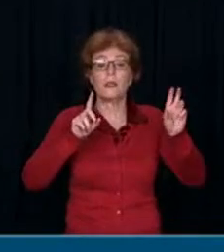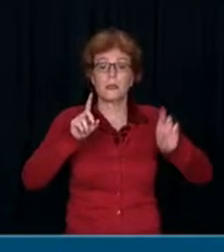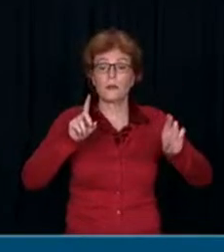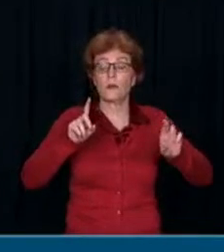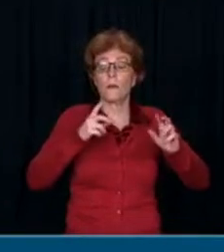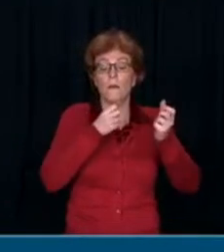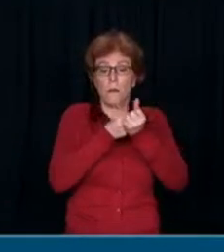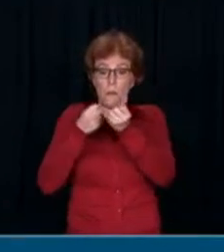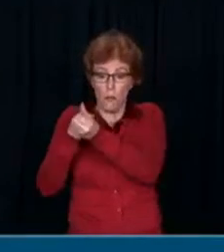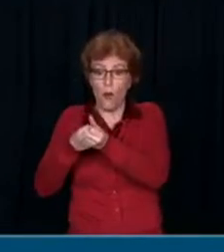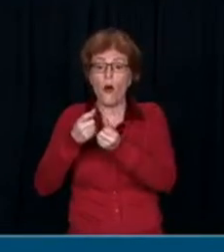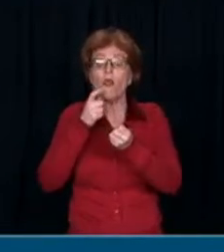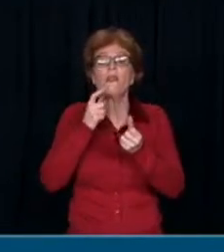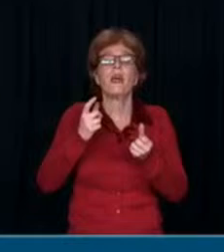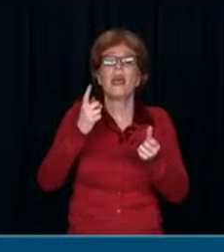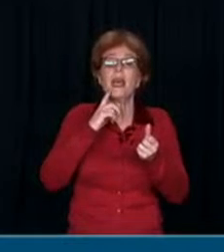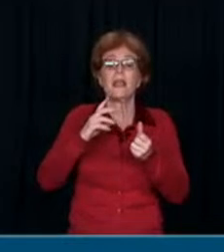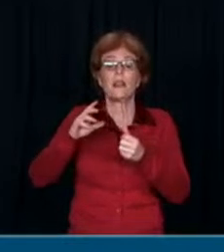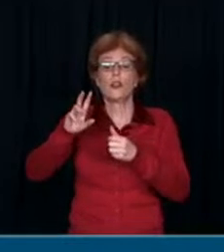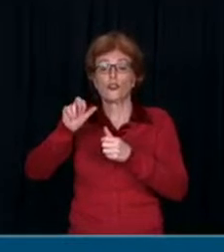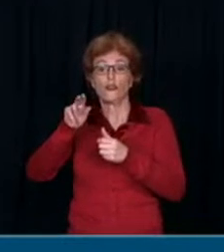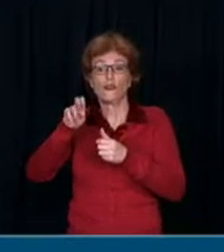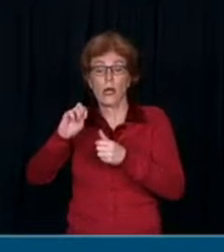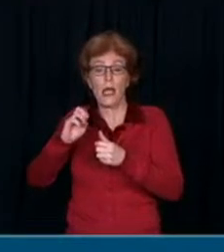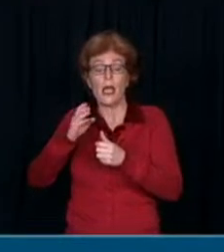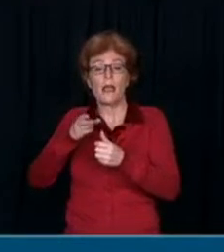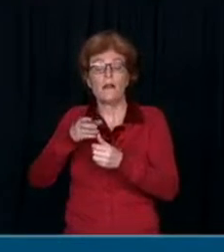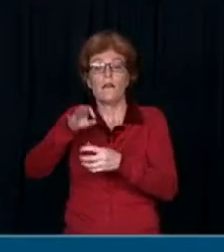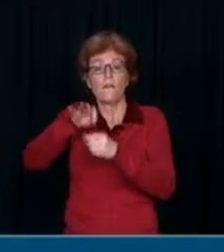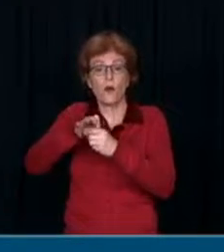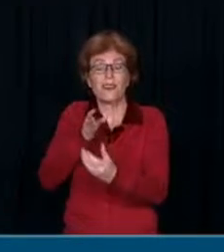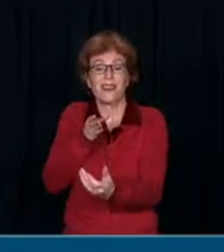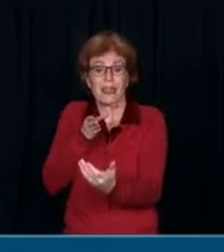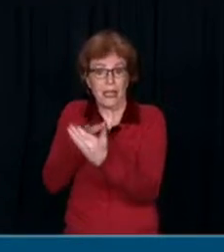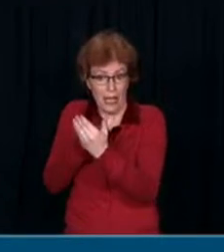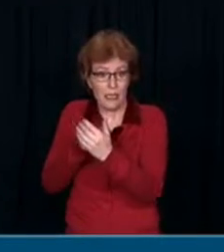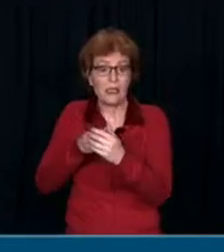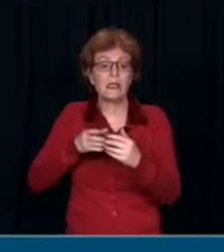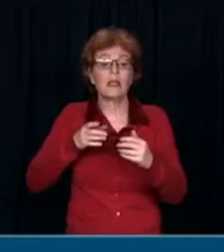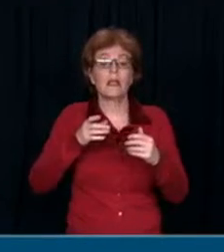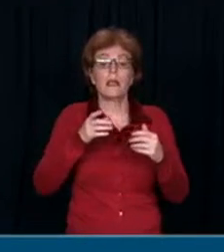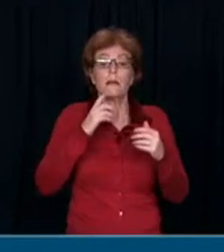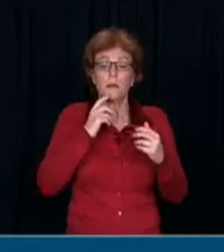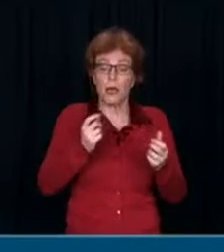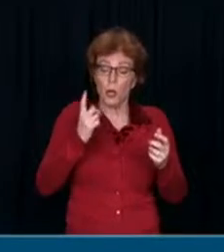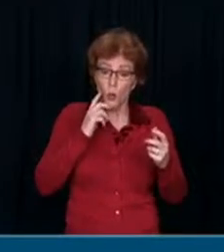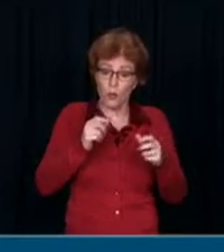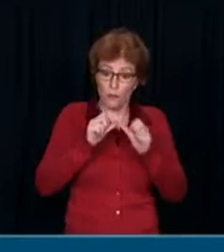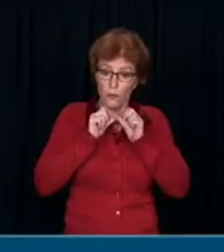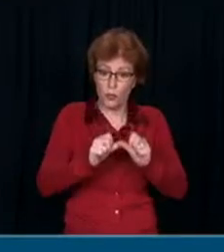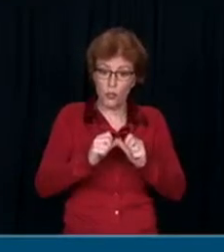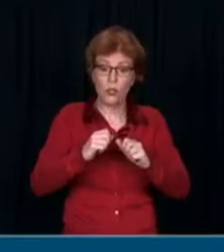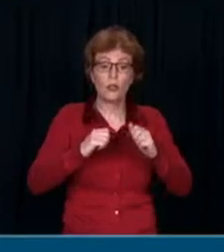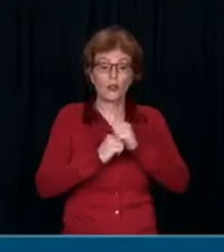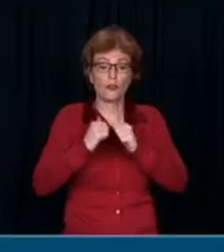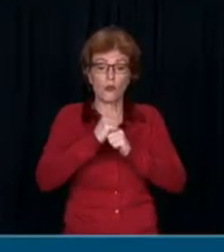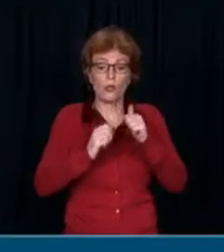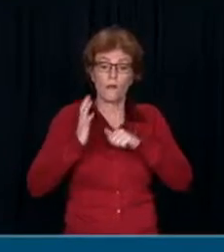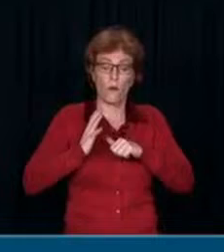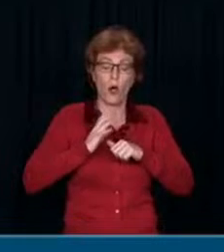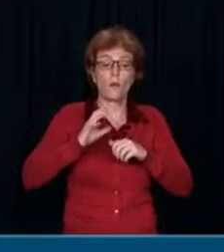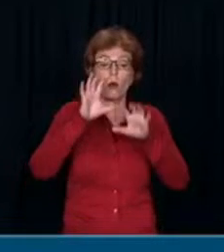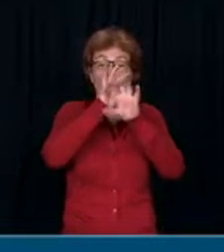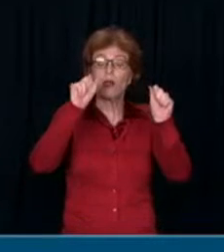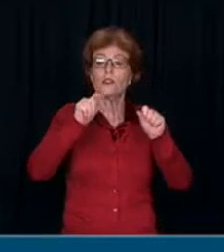Crane, did vote against it and against party lines. Among many things, it would have resumed construction of former President